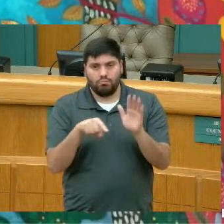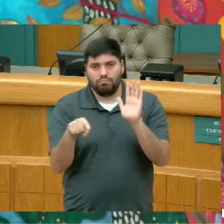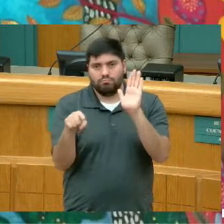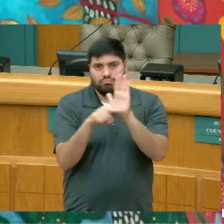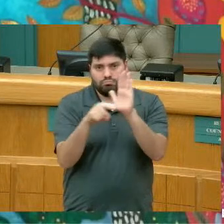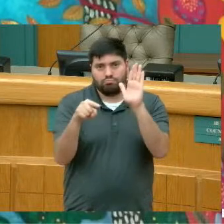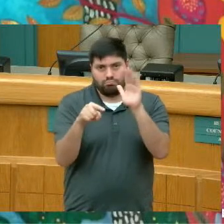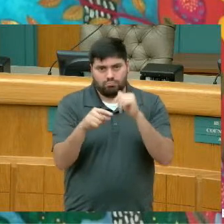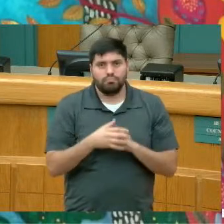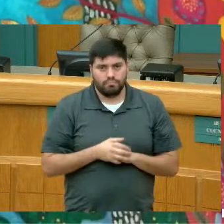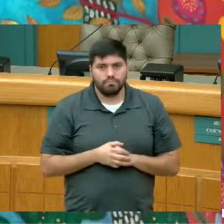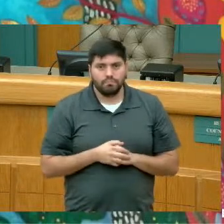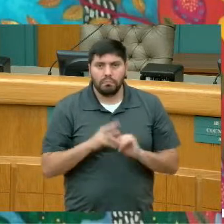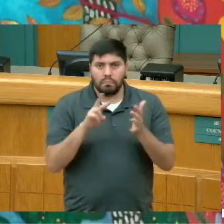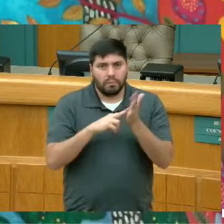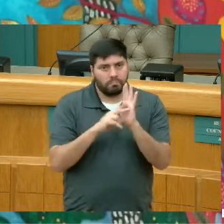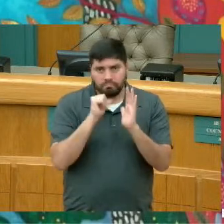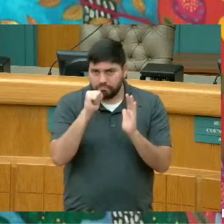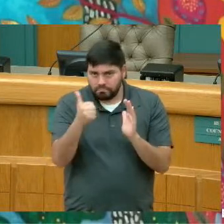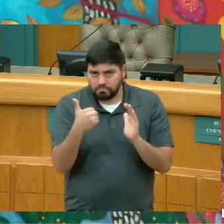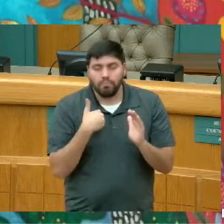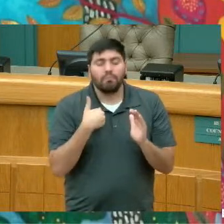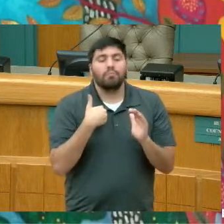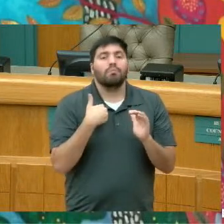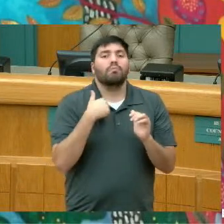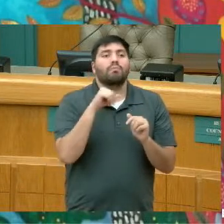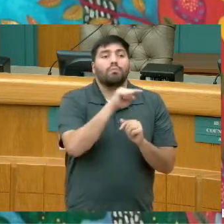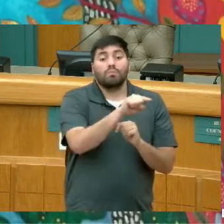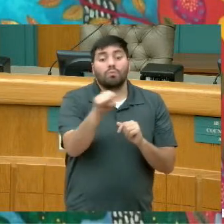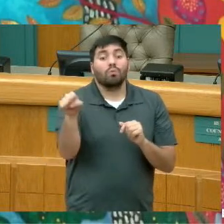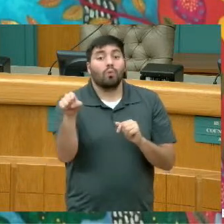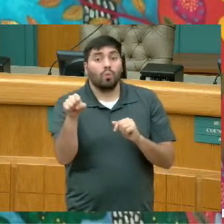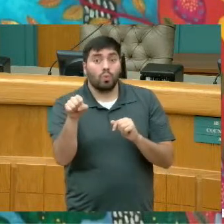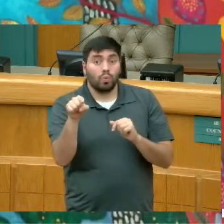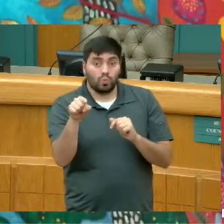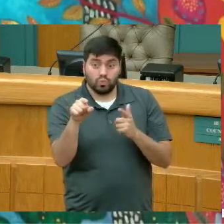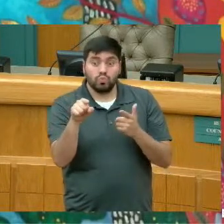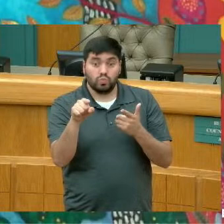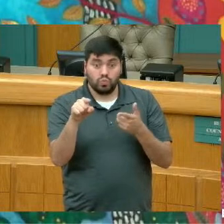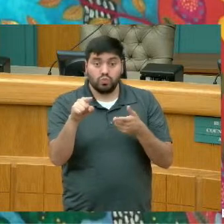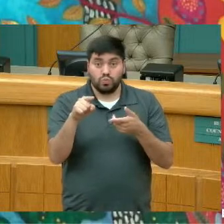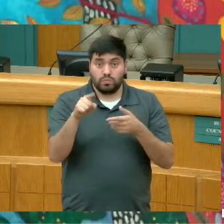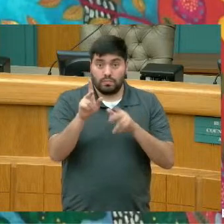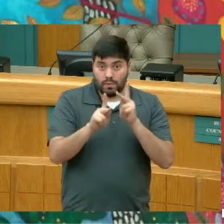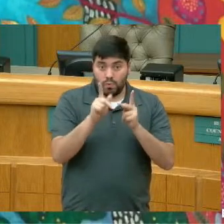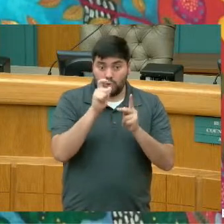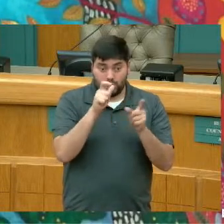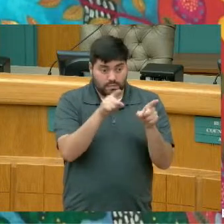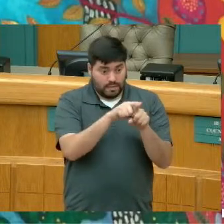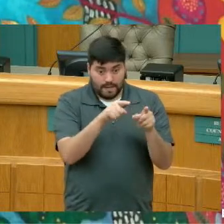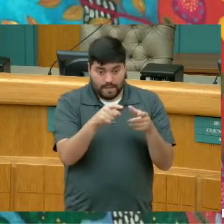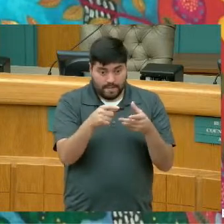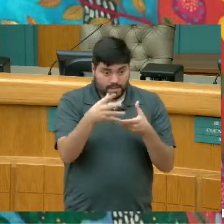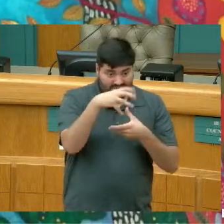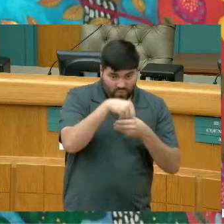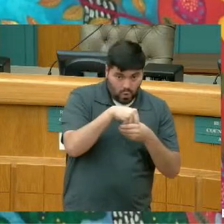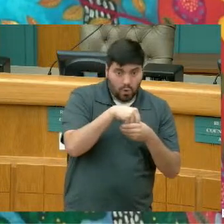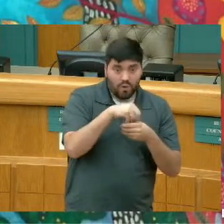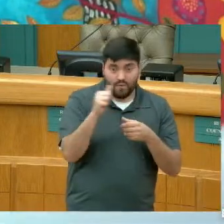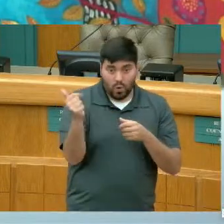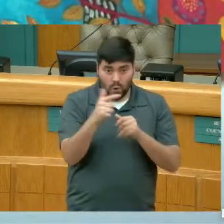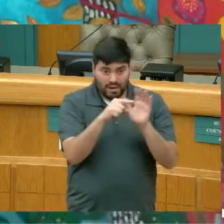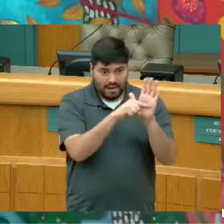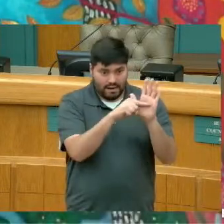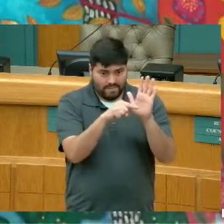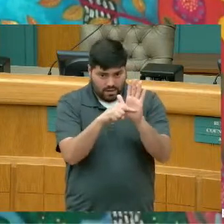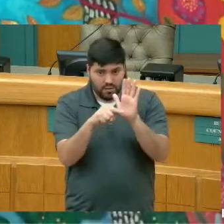that I tested negative, and all the county employees that served with us on the ride-out team that particular weekend